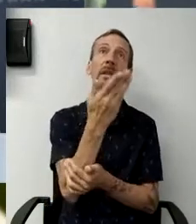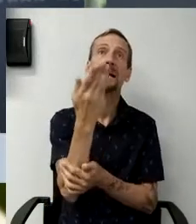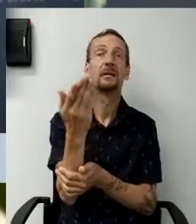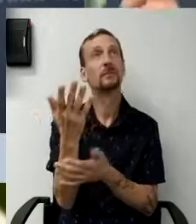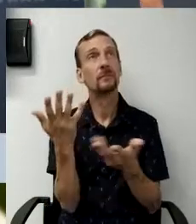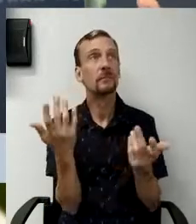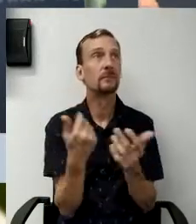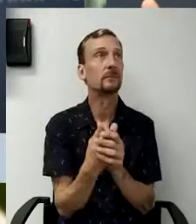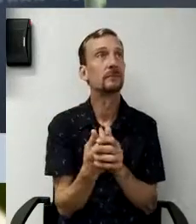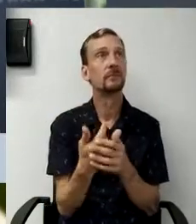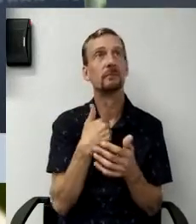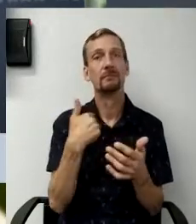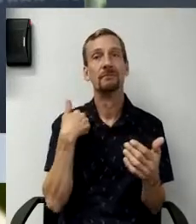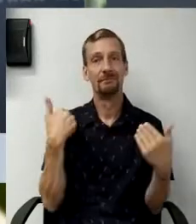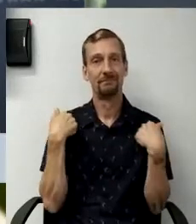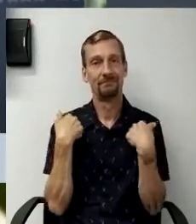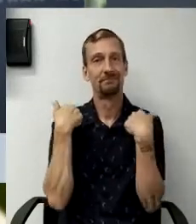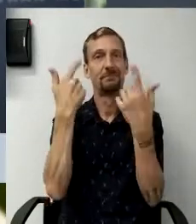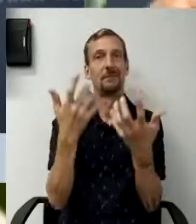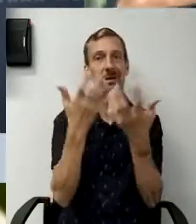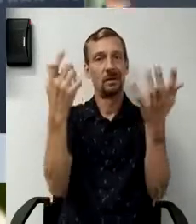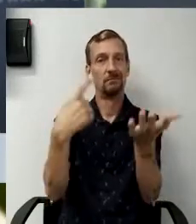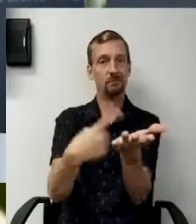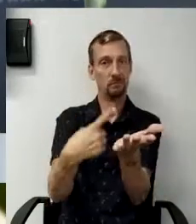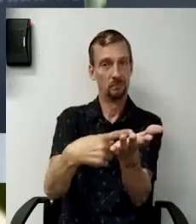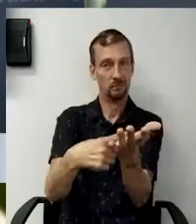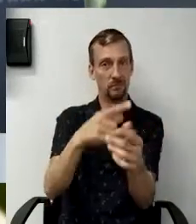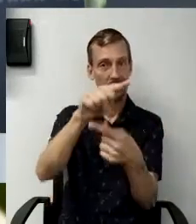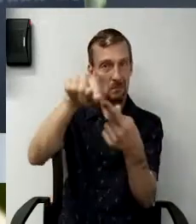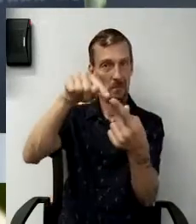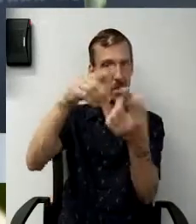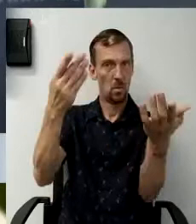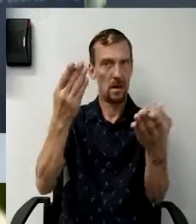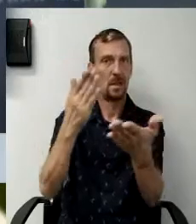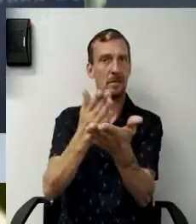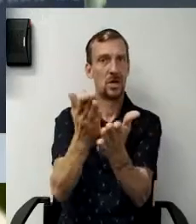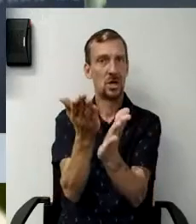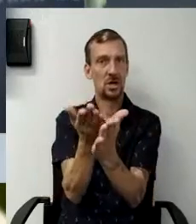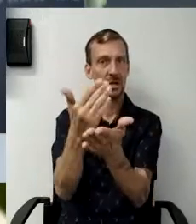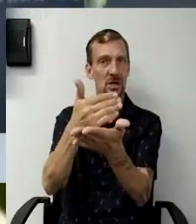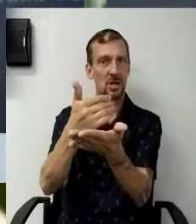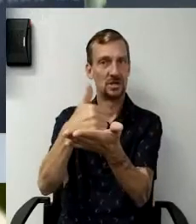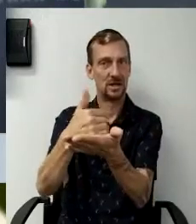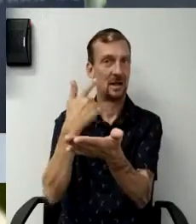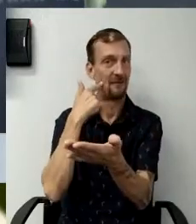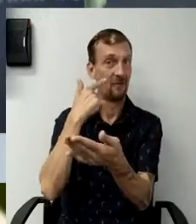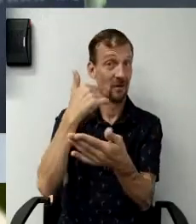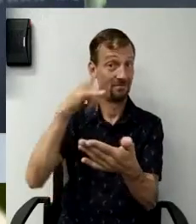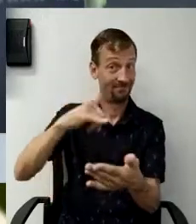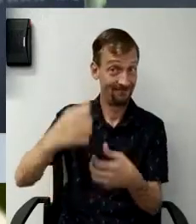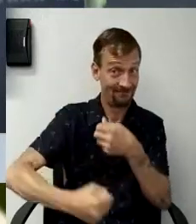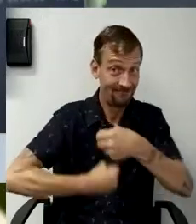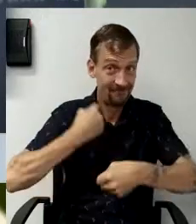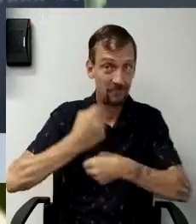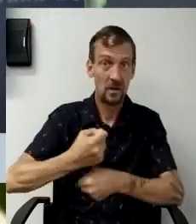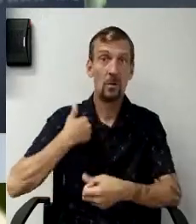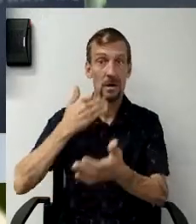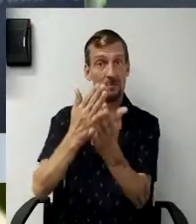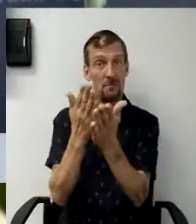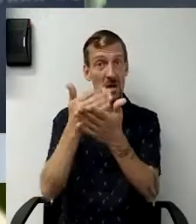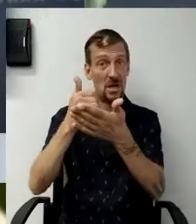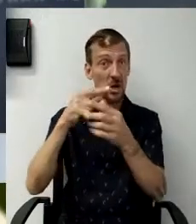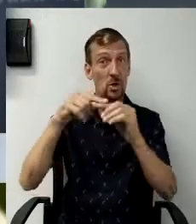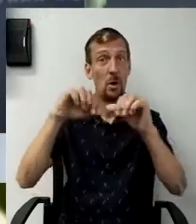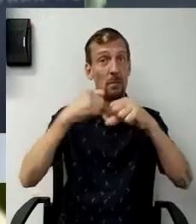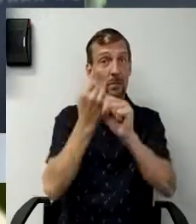obviously we've had a lot of discussion around the budget that we put together for the current year, where we budgeted literally to just